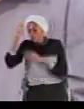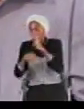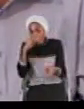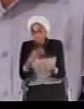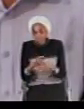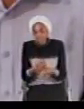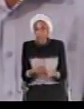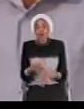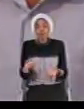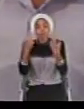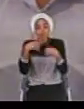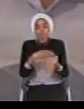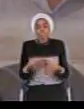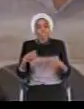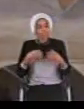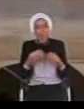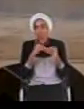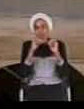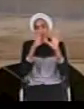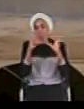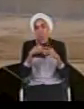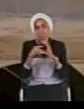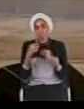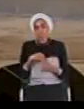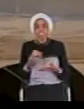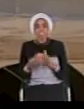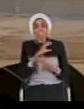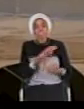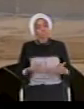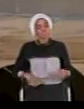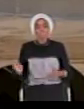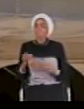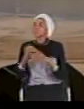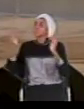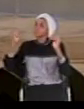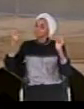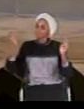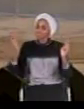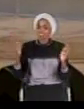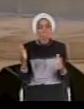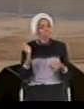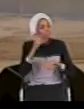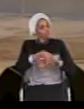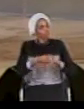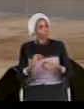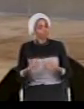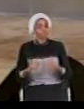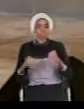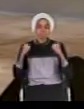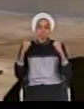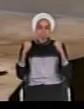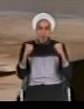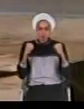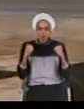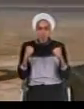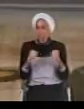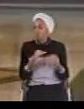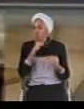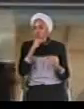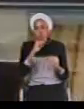That Christ, victorious, conquering, powerful,